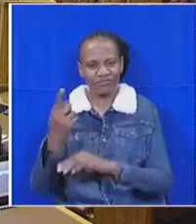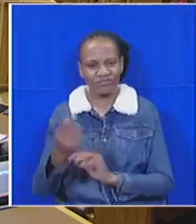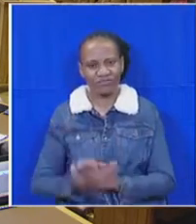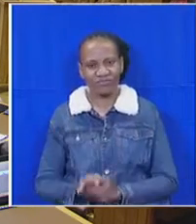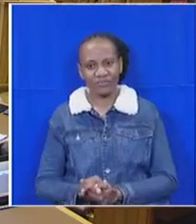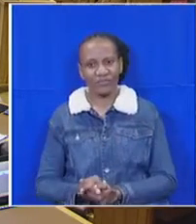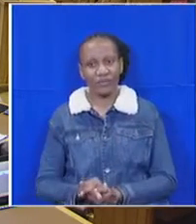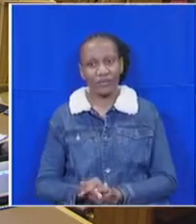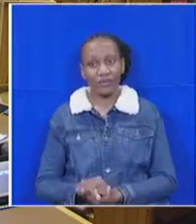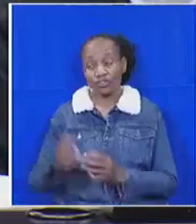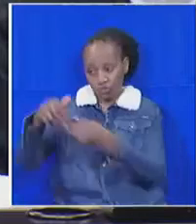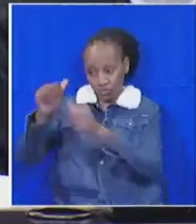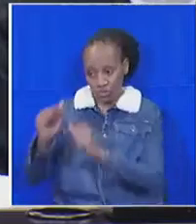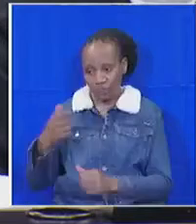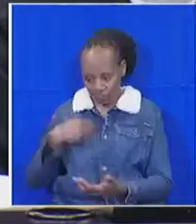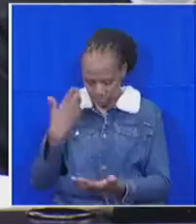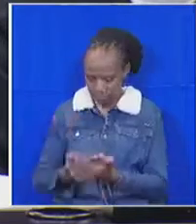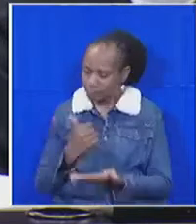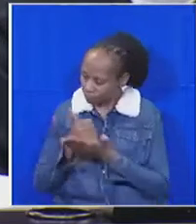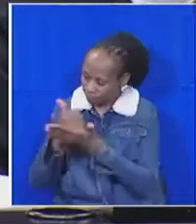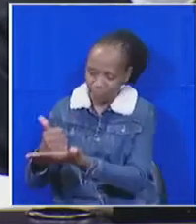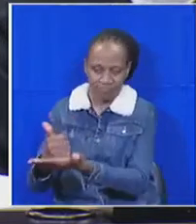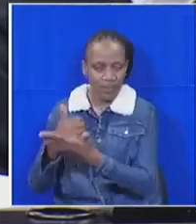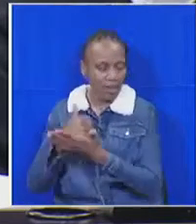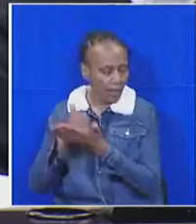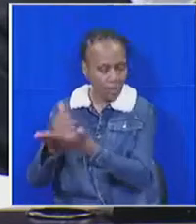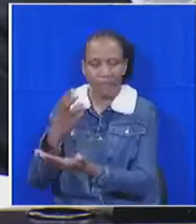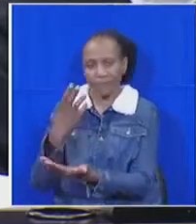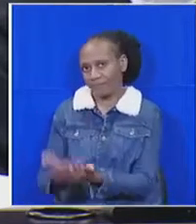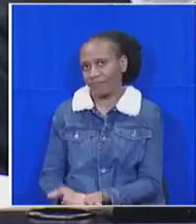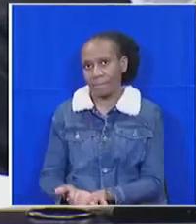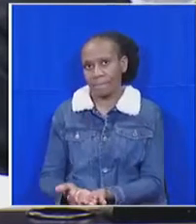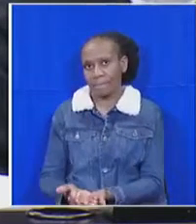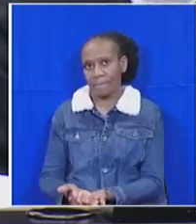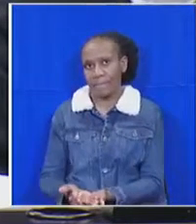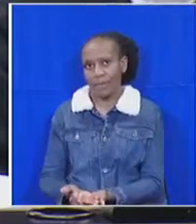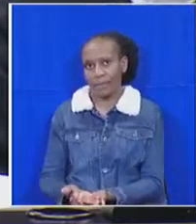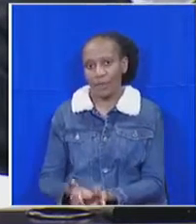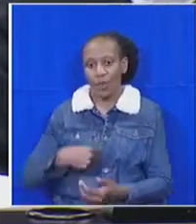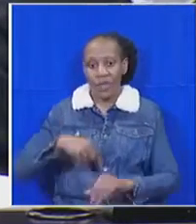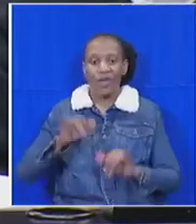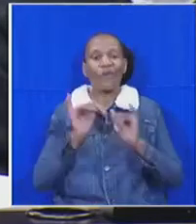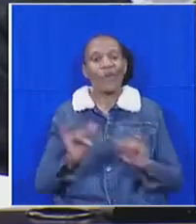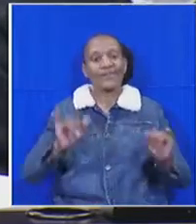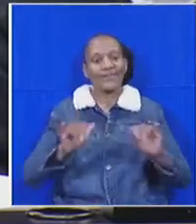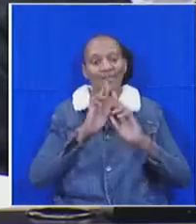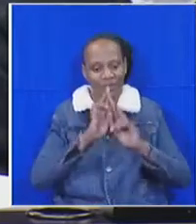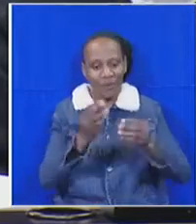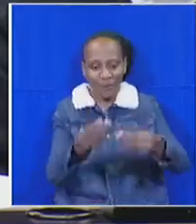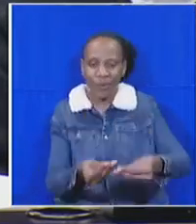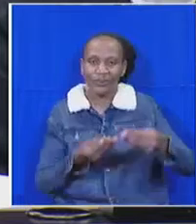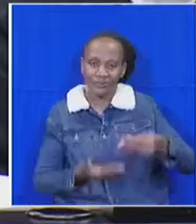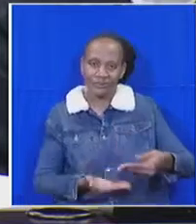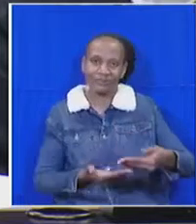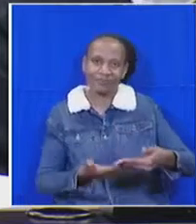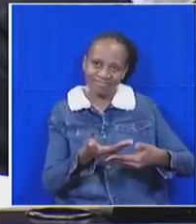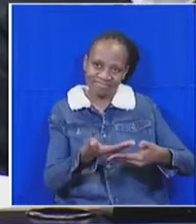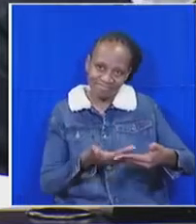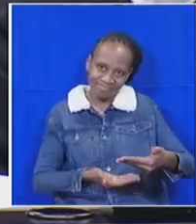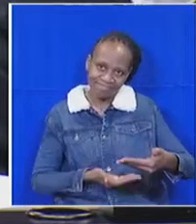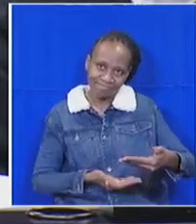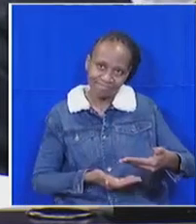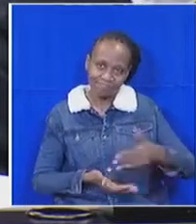will assist you, Chair. I will assist you, because we still need a report in this House. I'm therefore